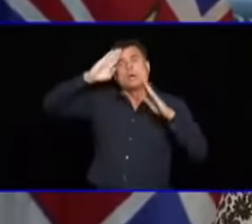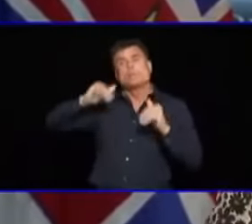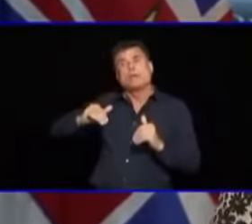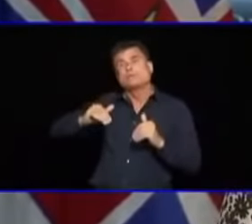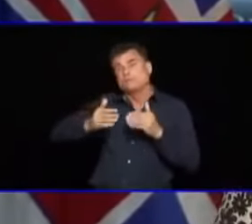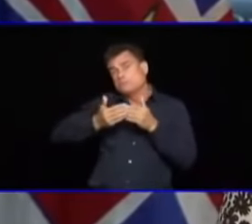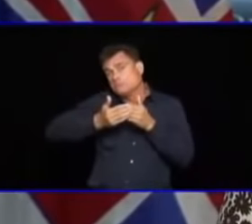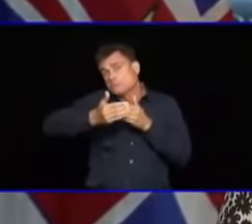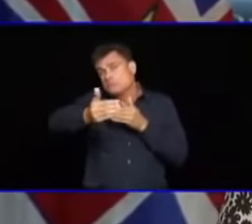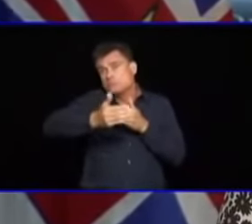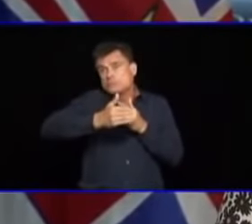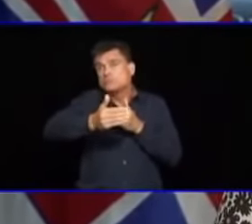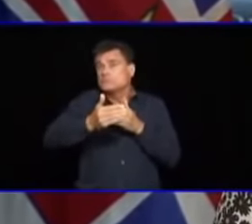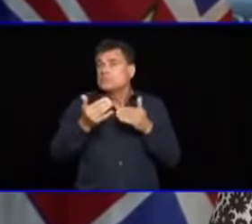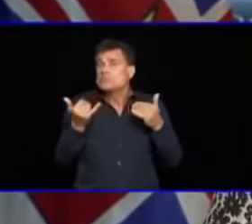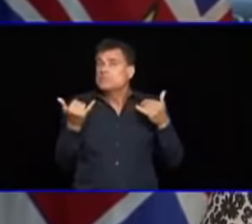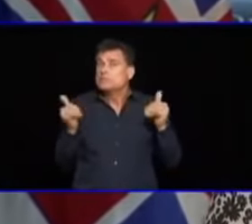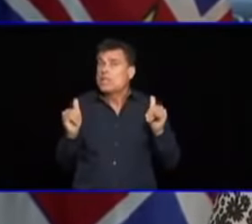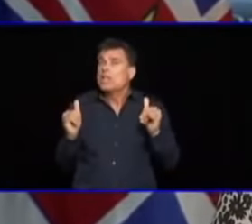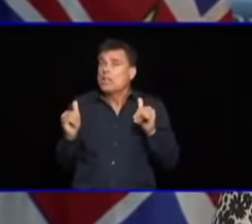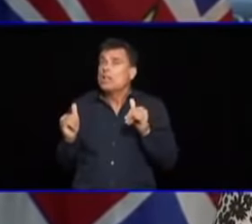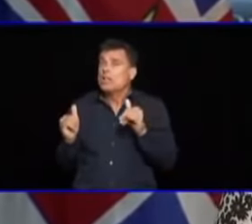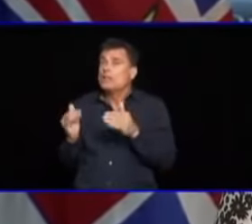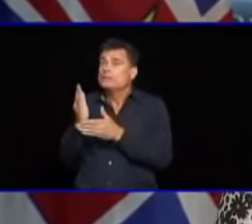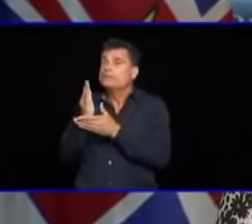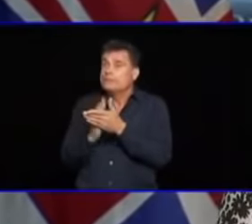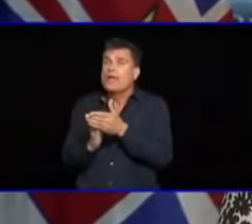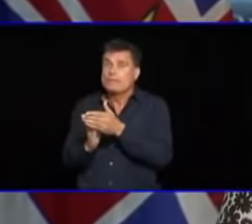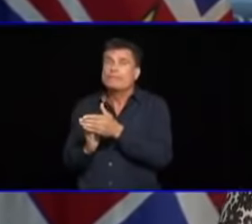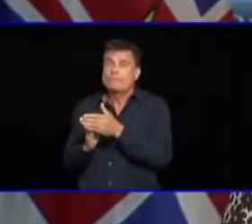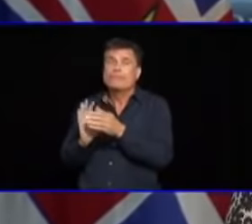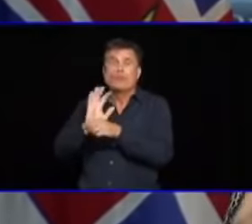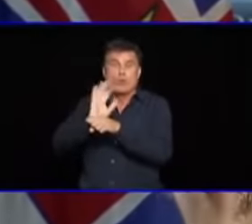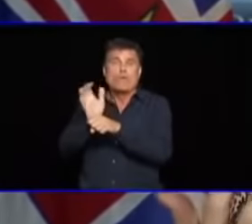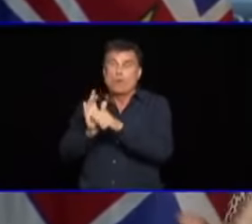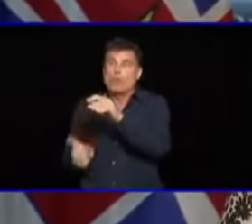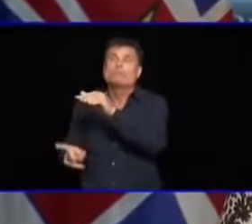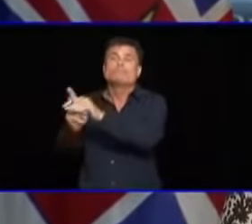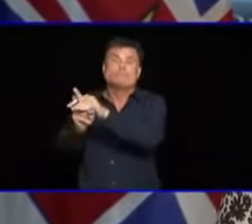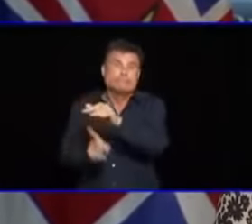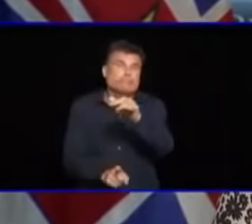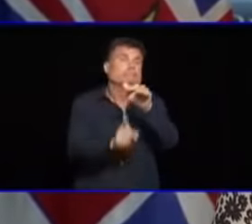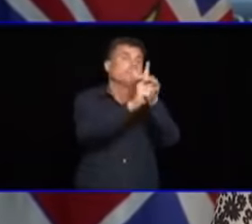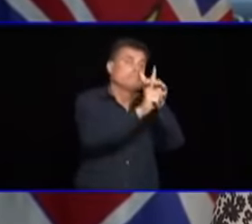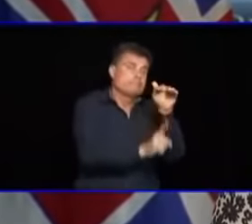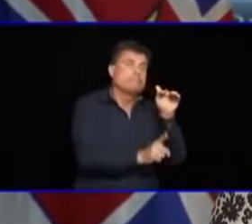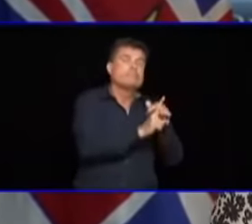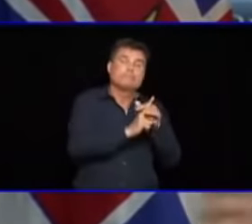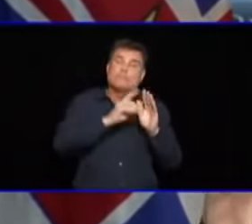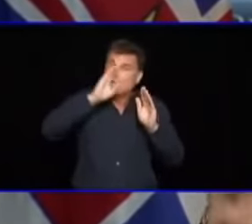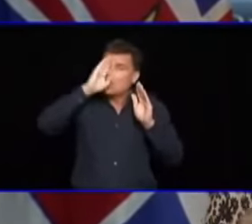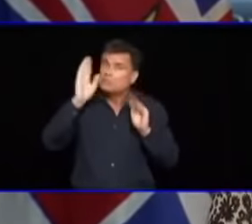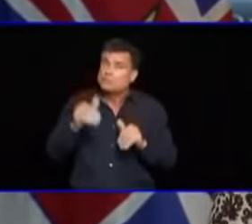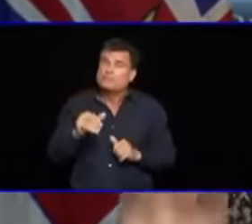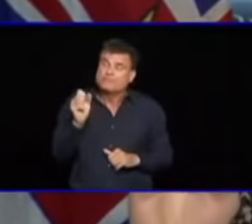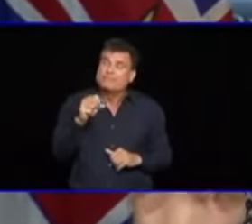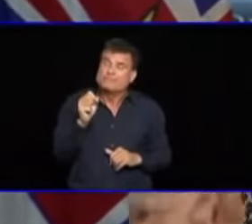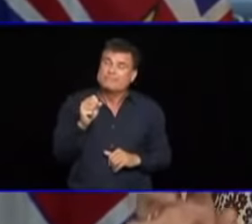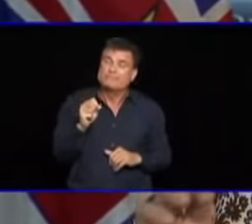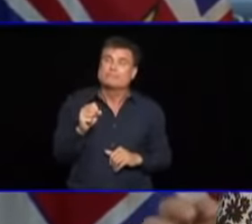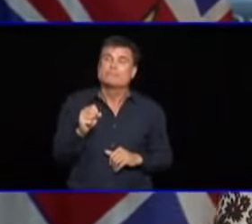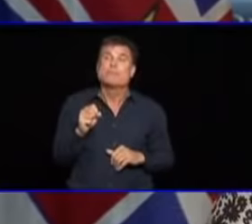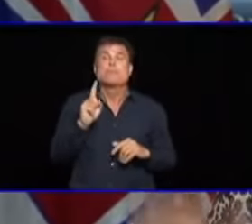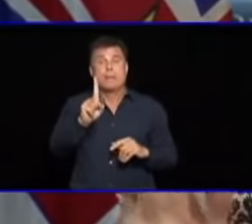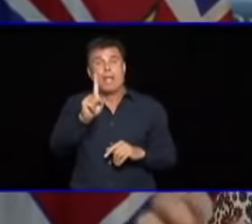to see transmission in the community, but it still remains low, and that's our work, all of us, both in public health,